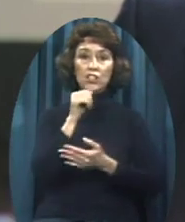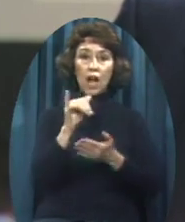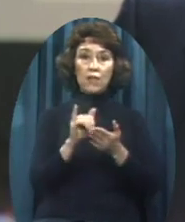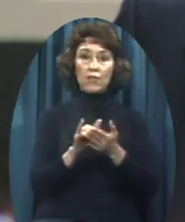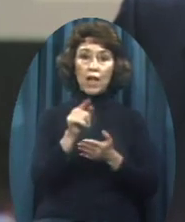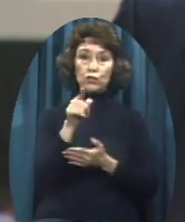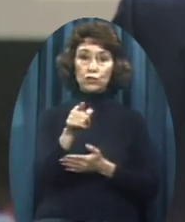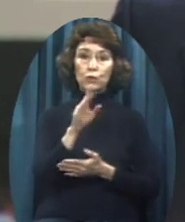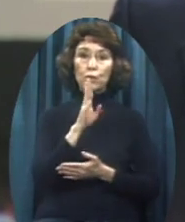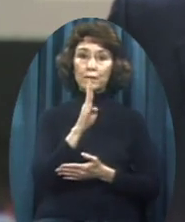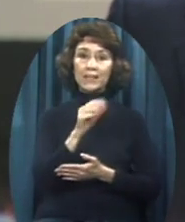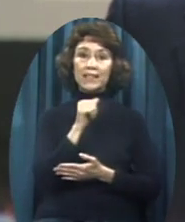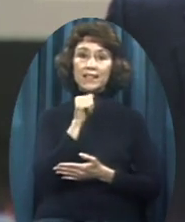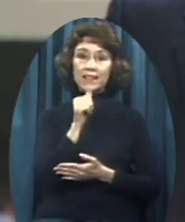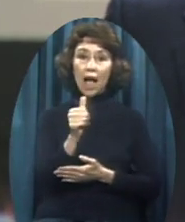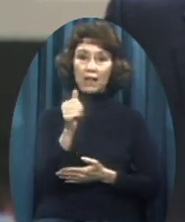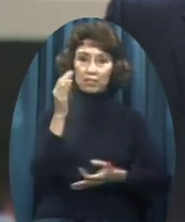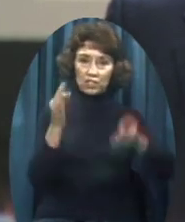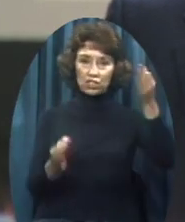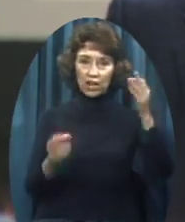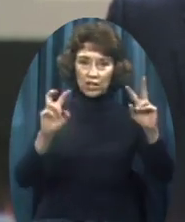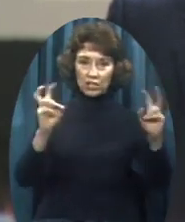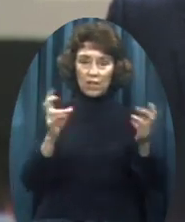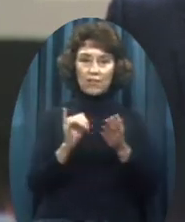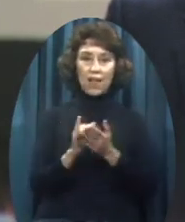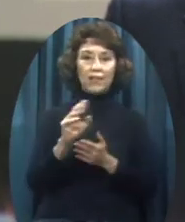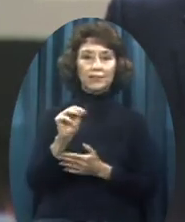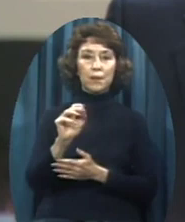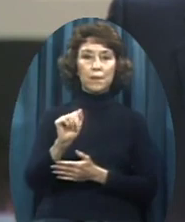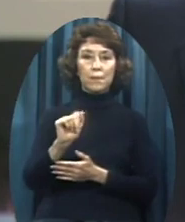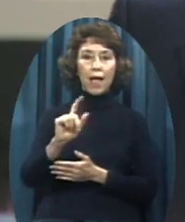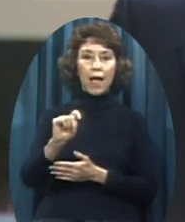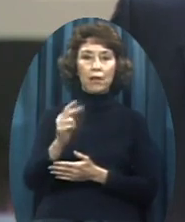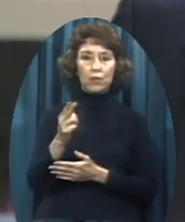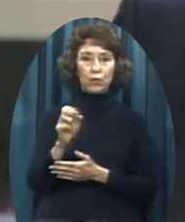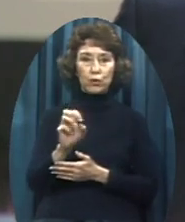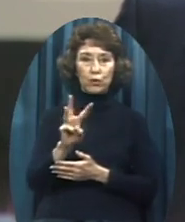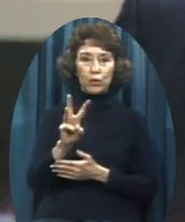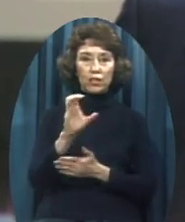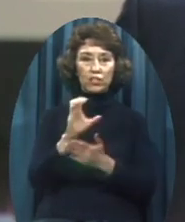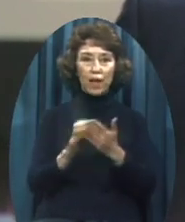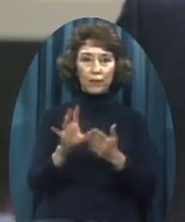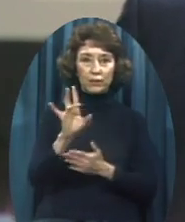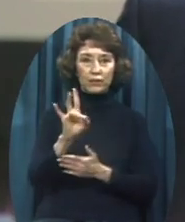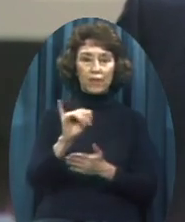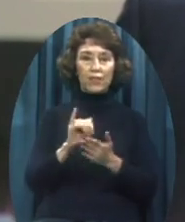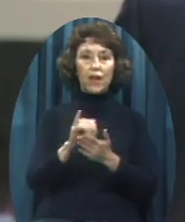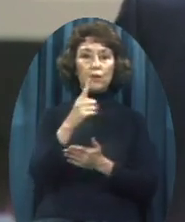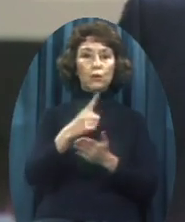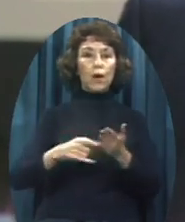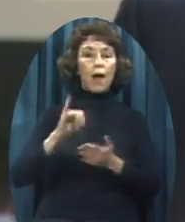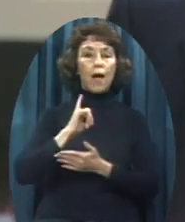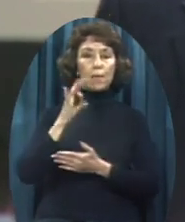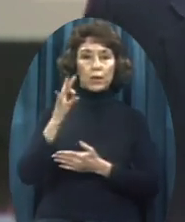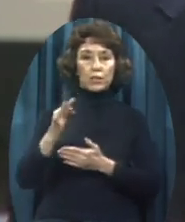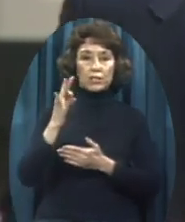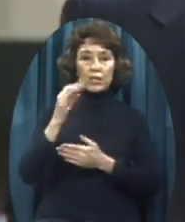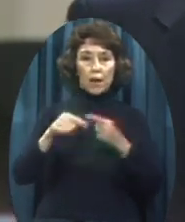Not Judged. That's Matthew chapter 7, and that is our message for today.